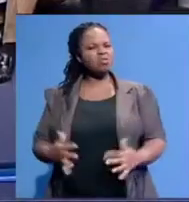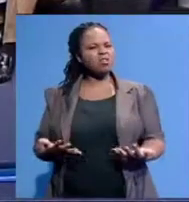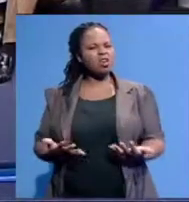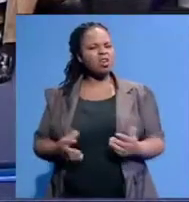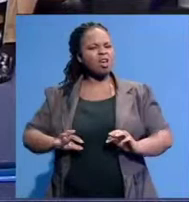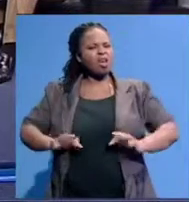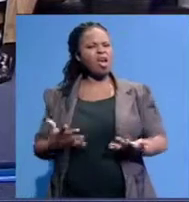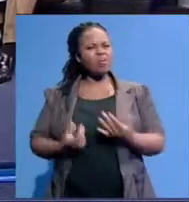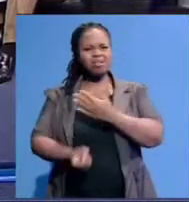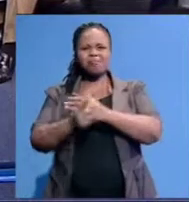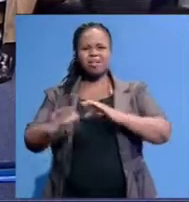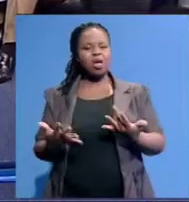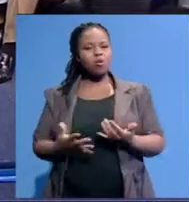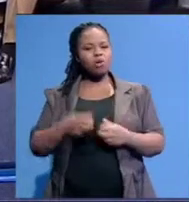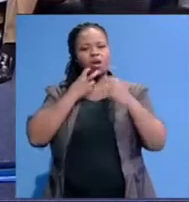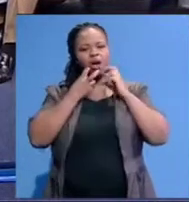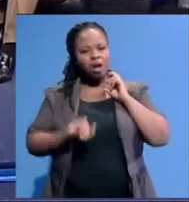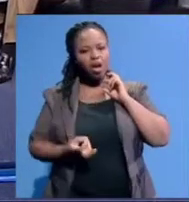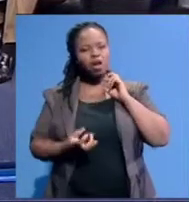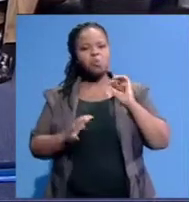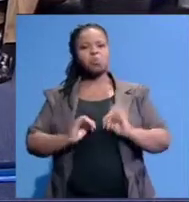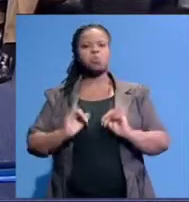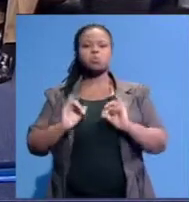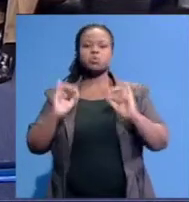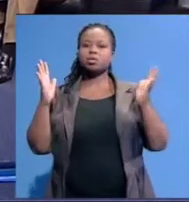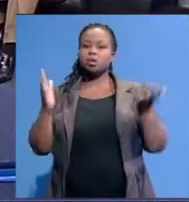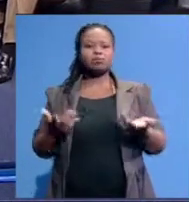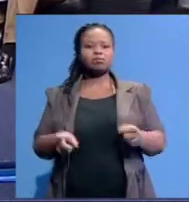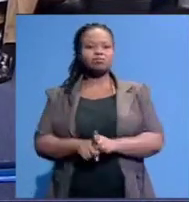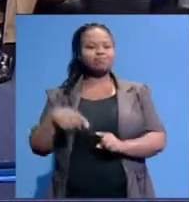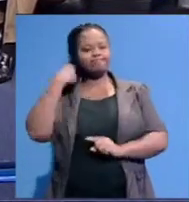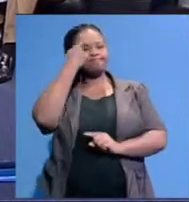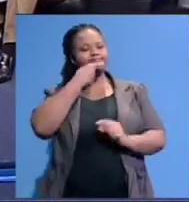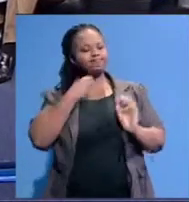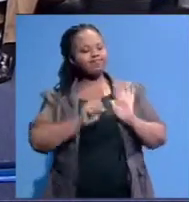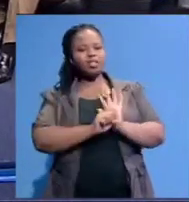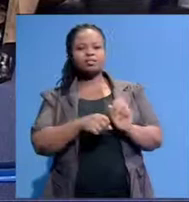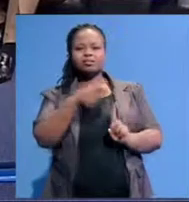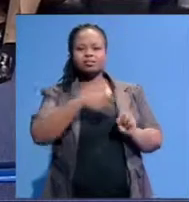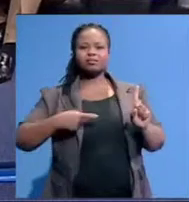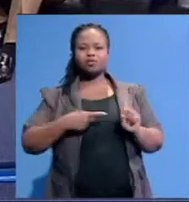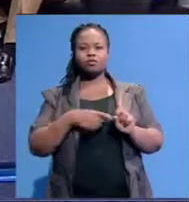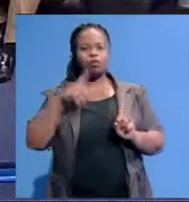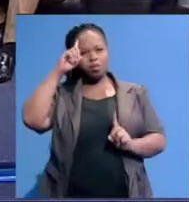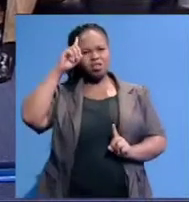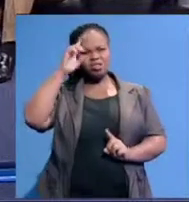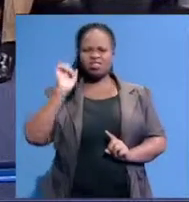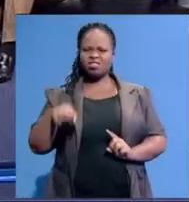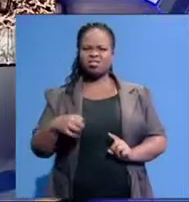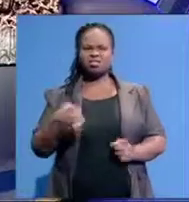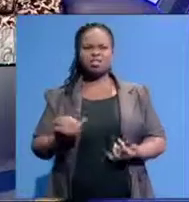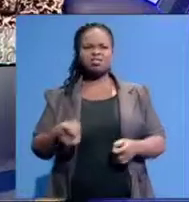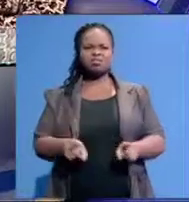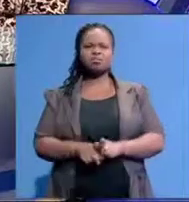such momentum? How did this man's face end up being the brand for this particular campaign? He really was the poster child for